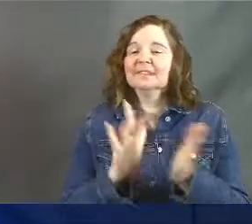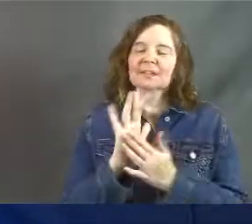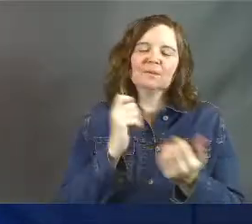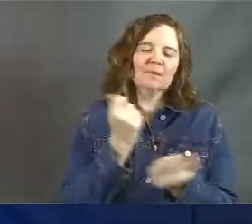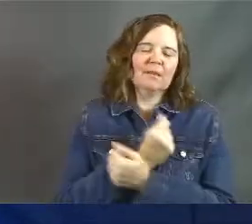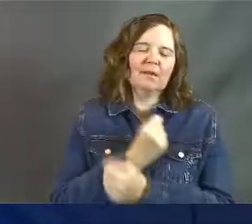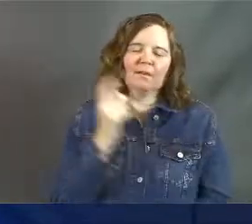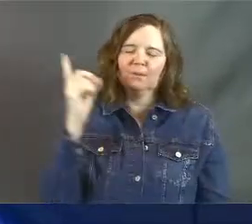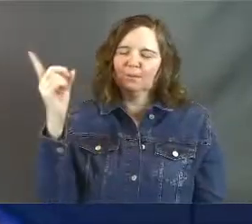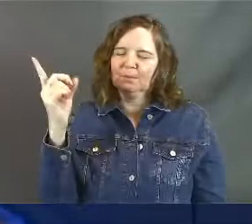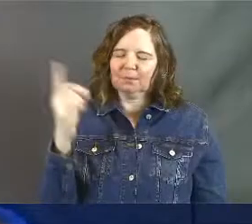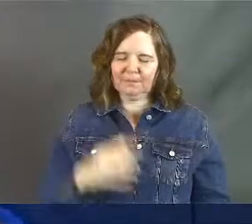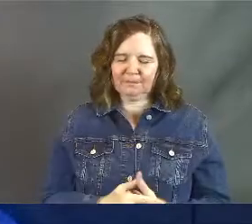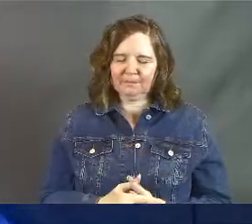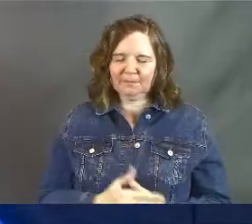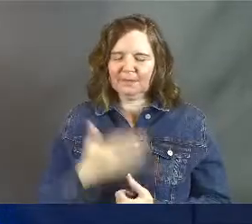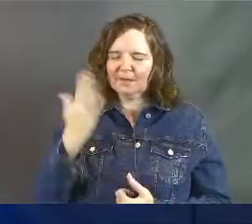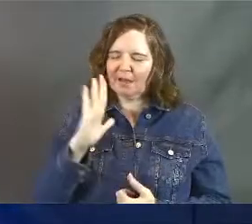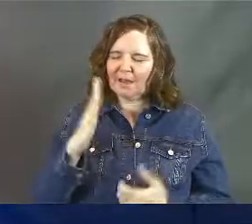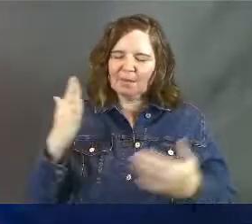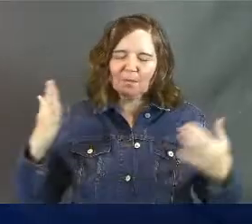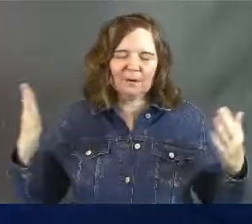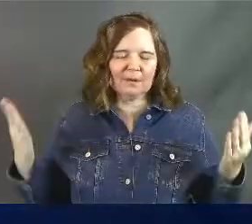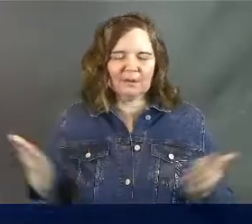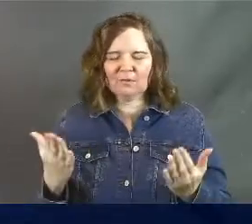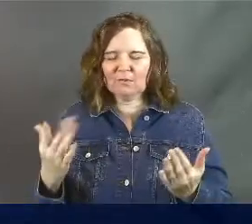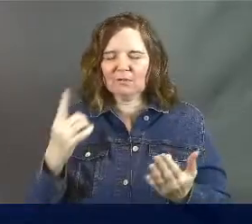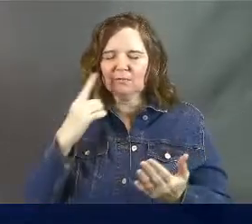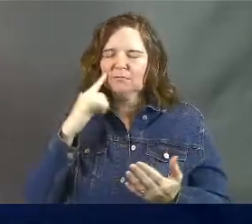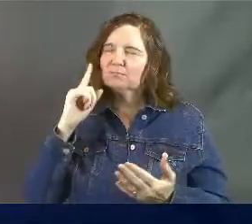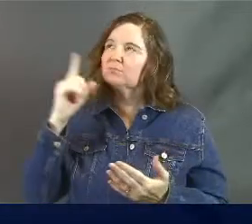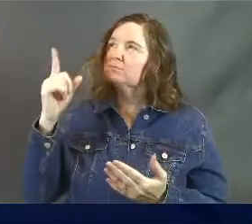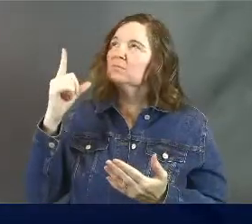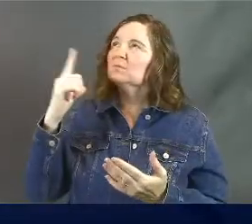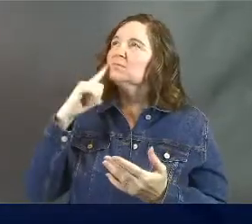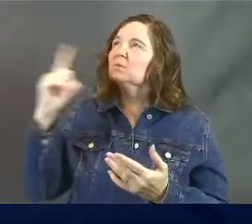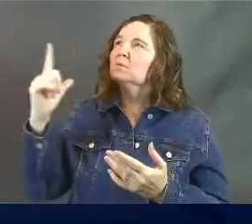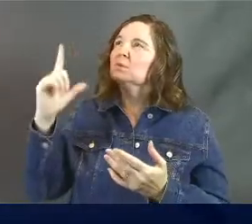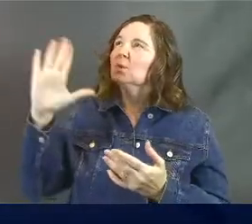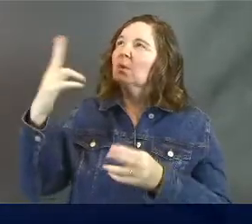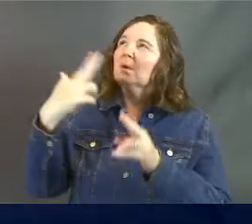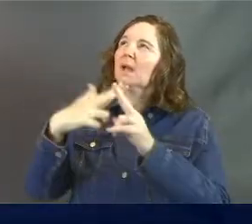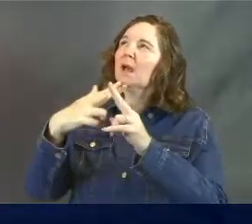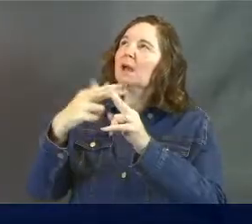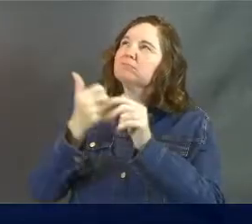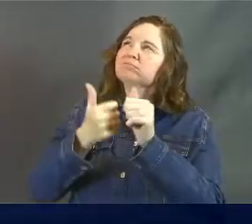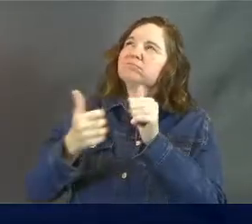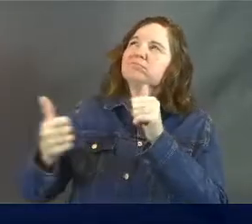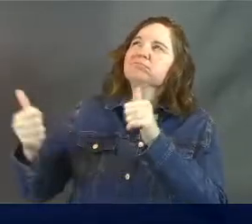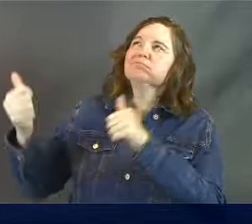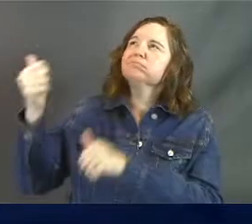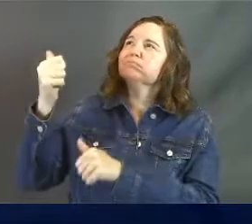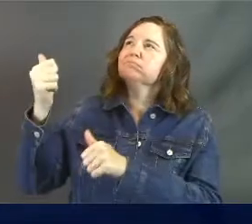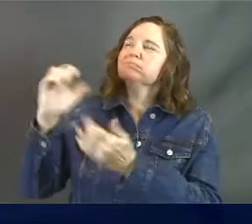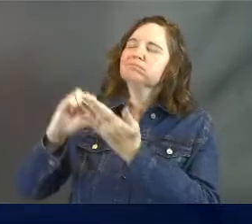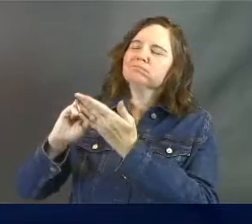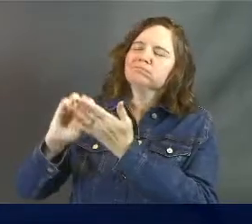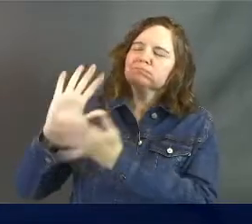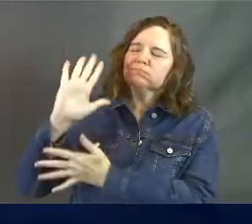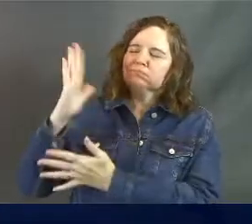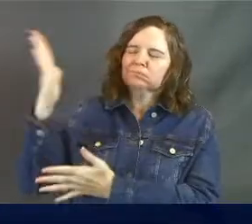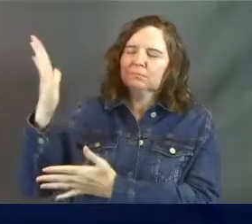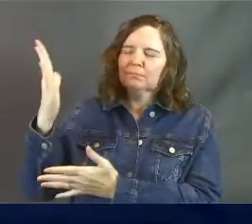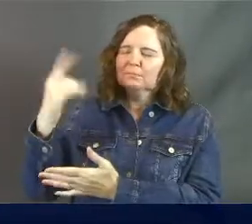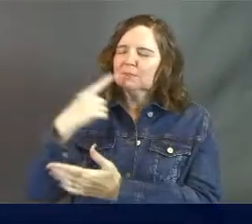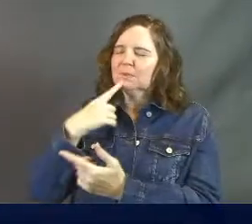Jesus, we love you. God, we are here for you to magnify your name, to lift you high.